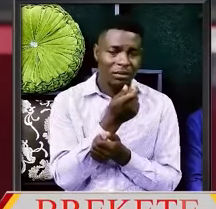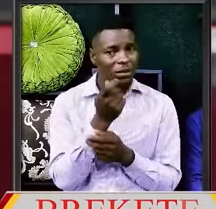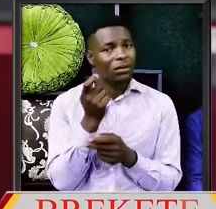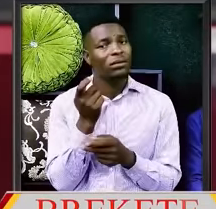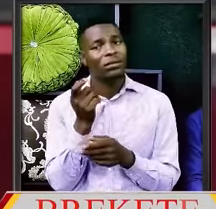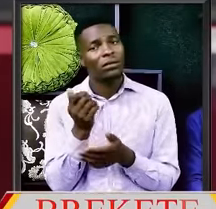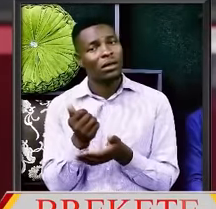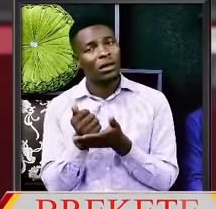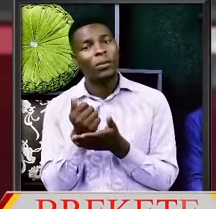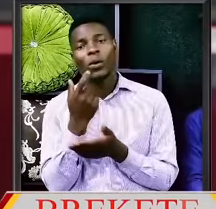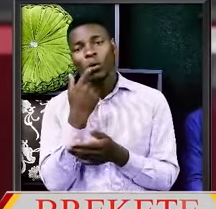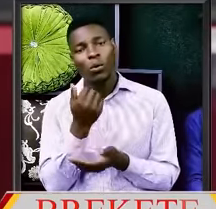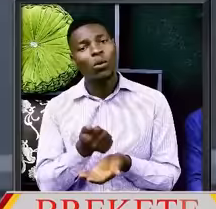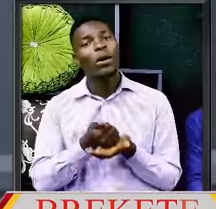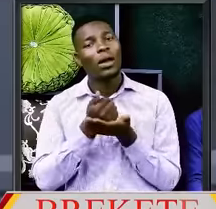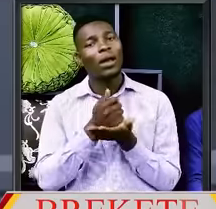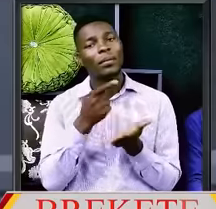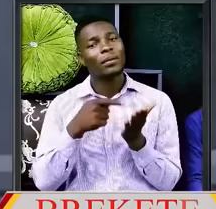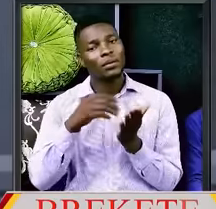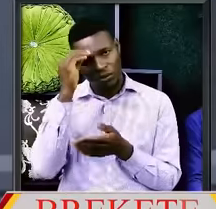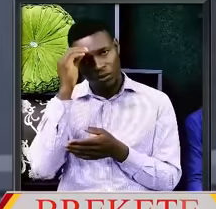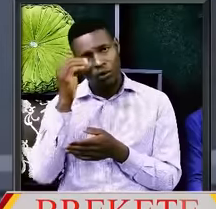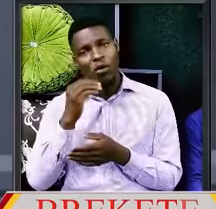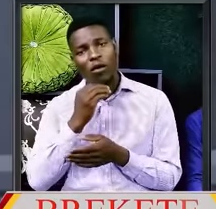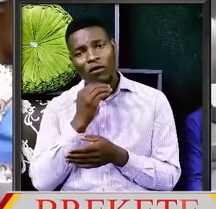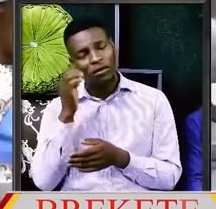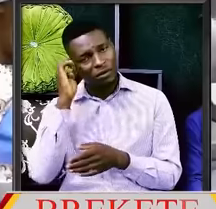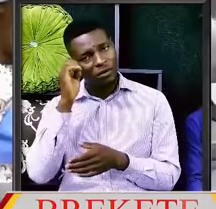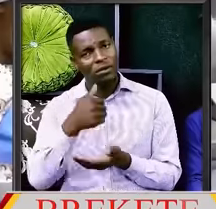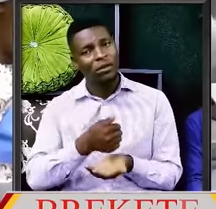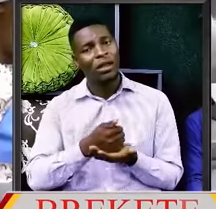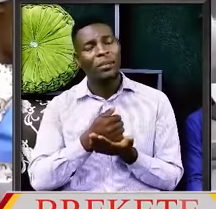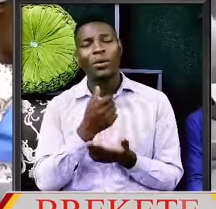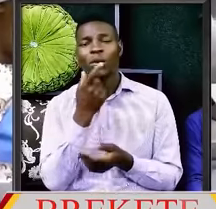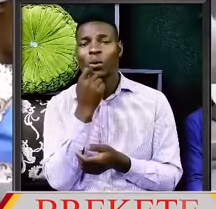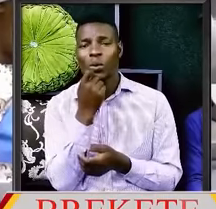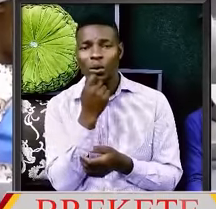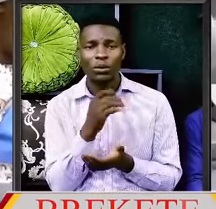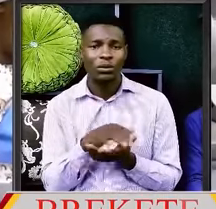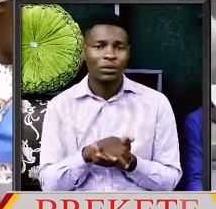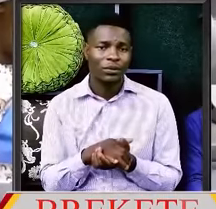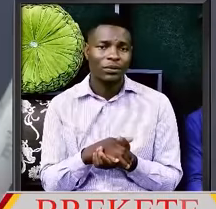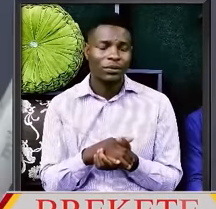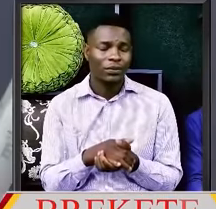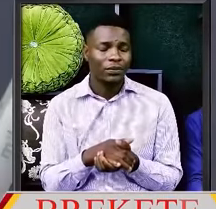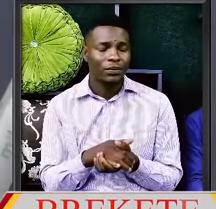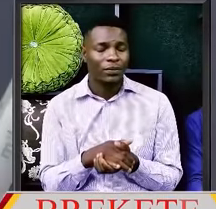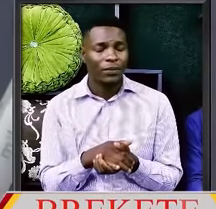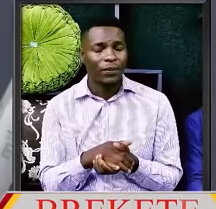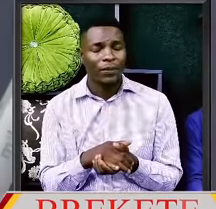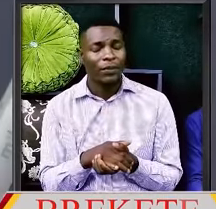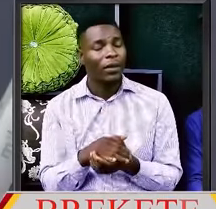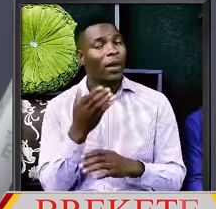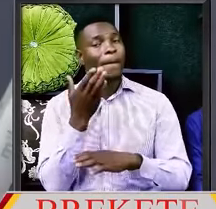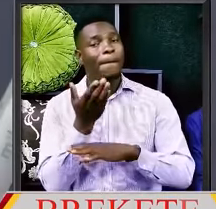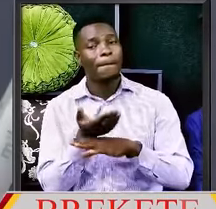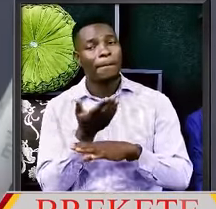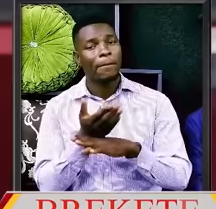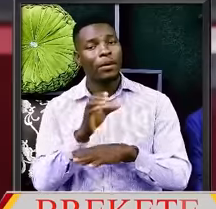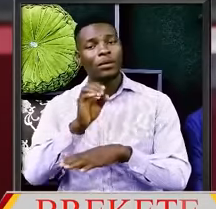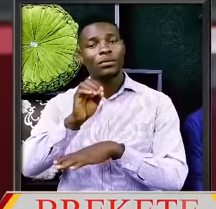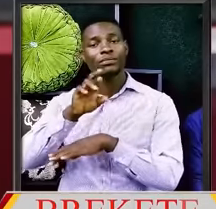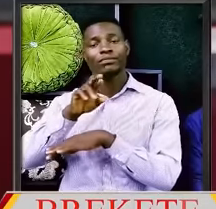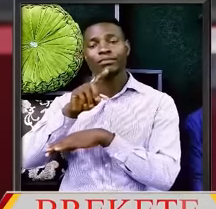Now that the president and dead. Sorry, ma'am. It's okay. It's okay. What is that going to do? It's okay. I beg my own